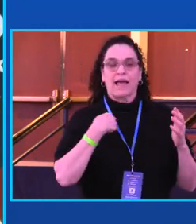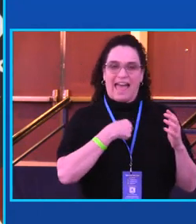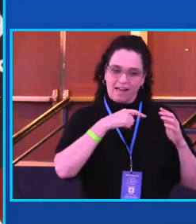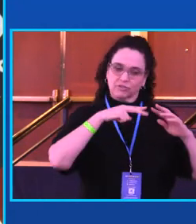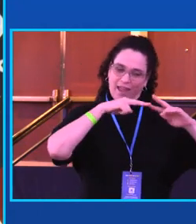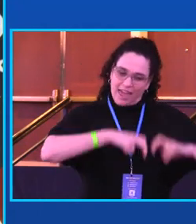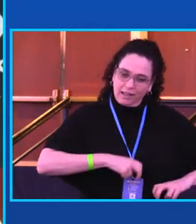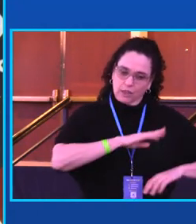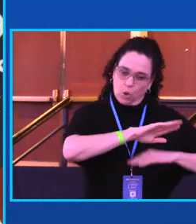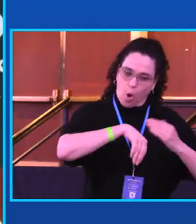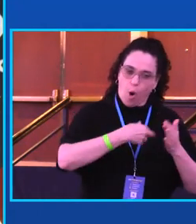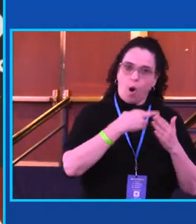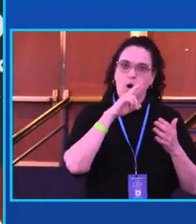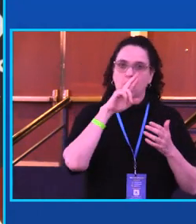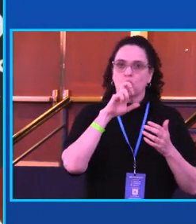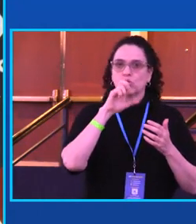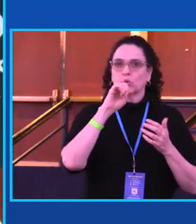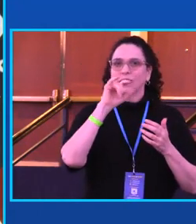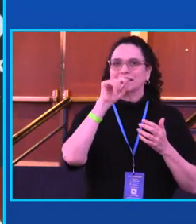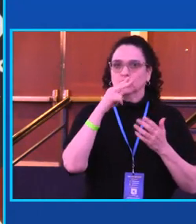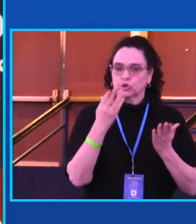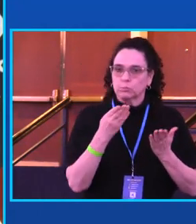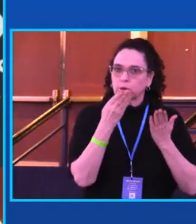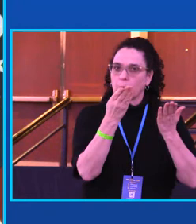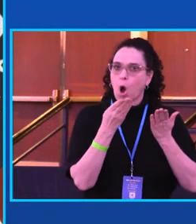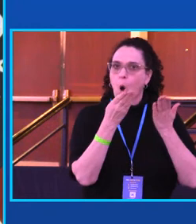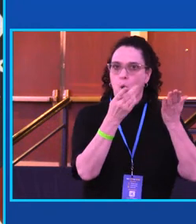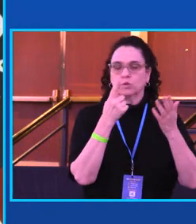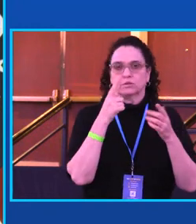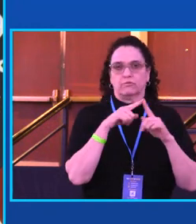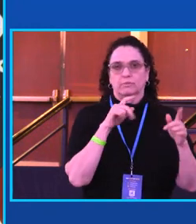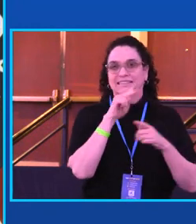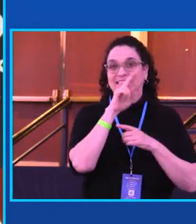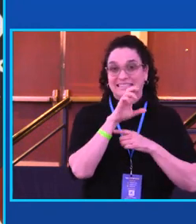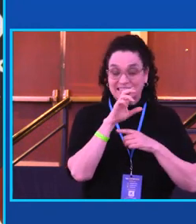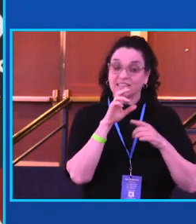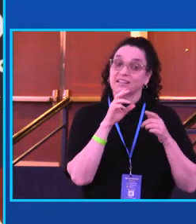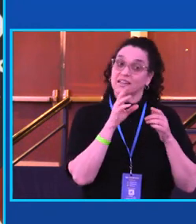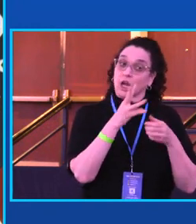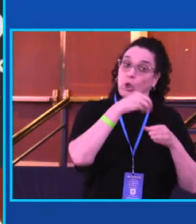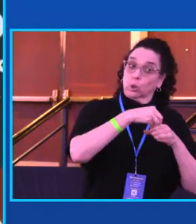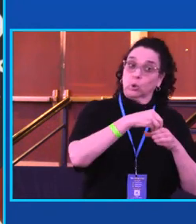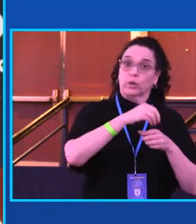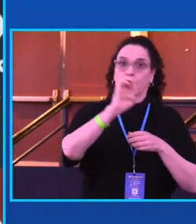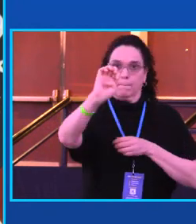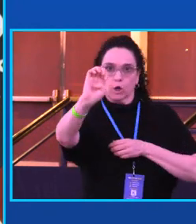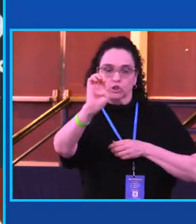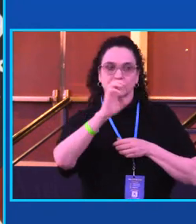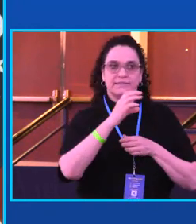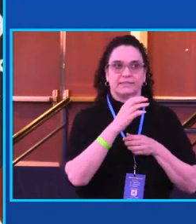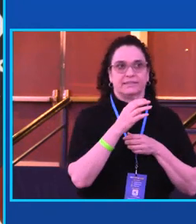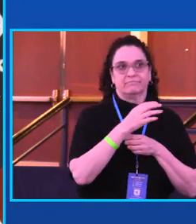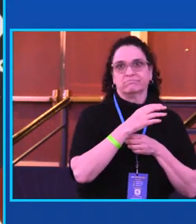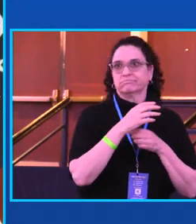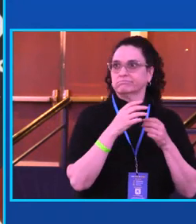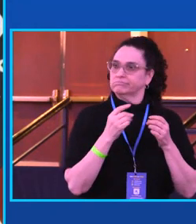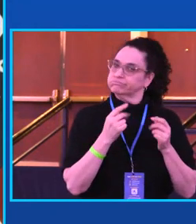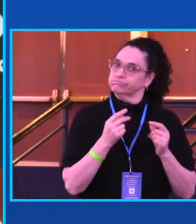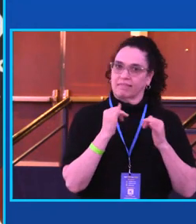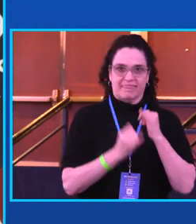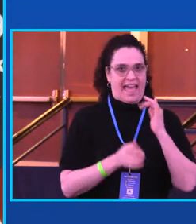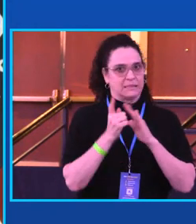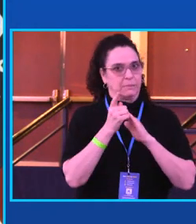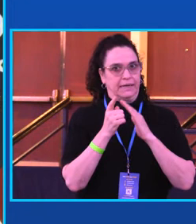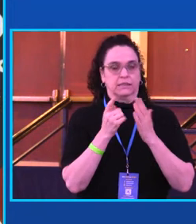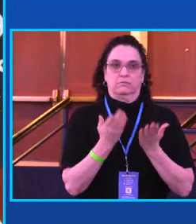proposed for consideration by the DNC, including urgent and timely resolutions. This amendment also specifies